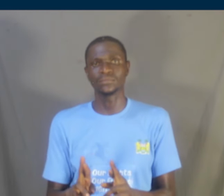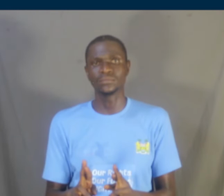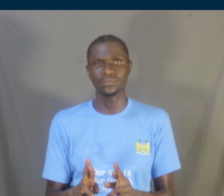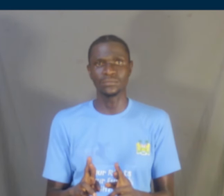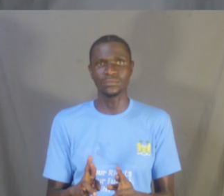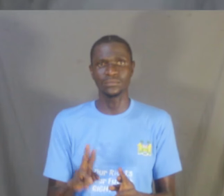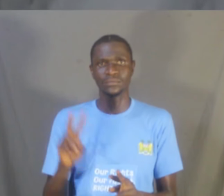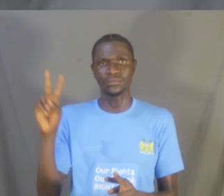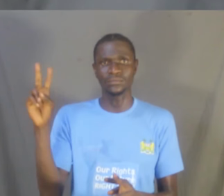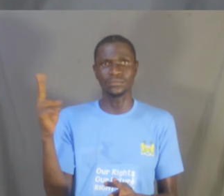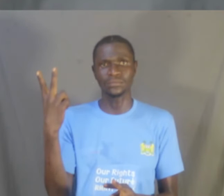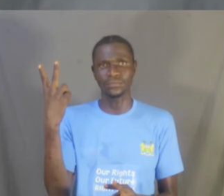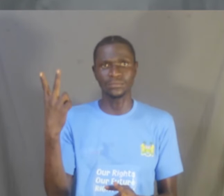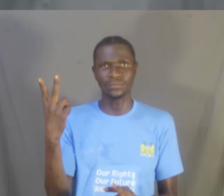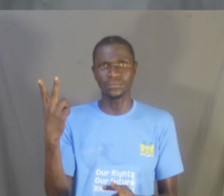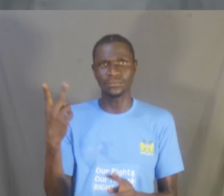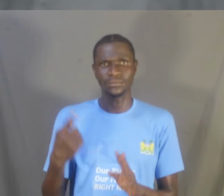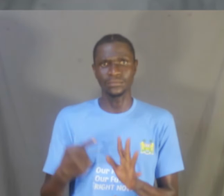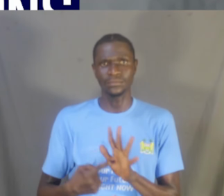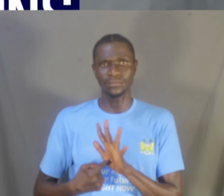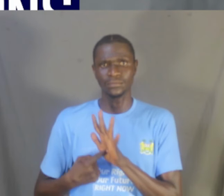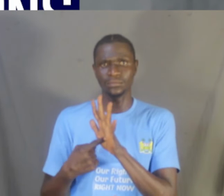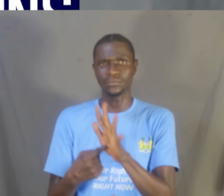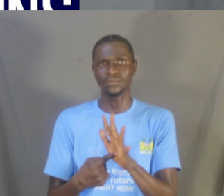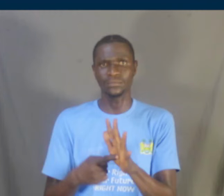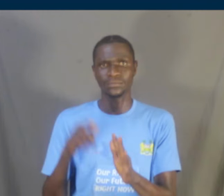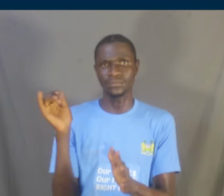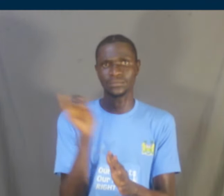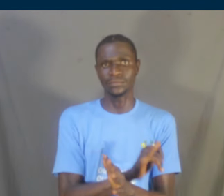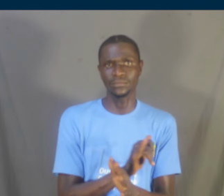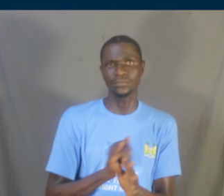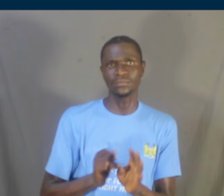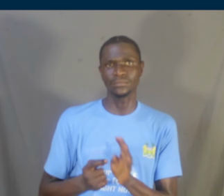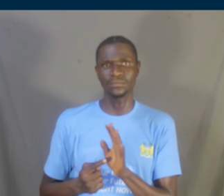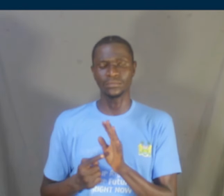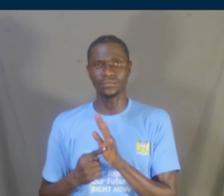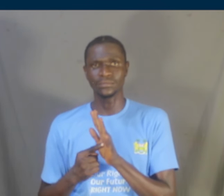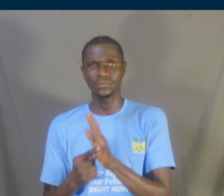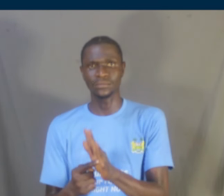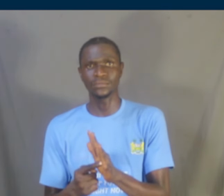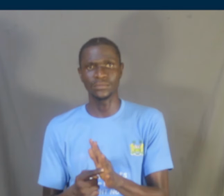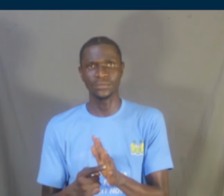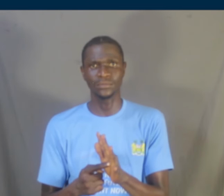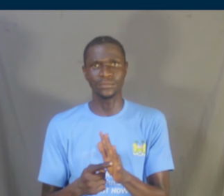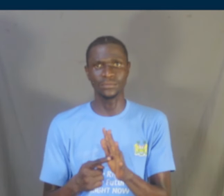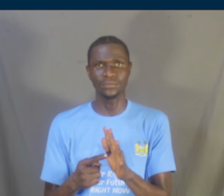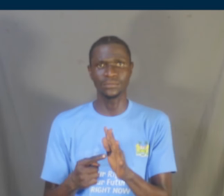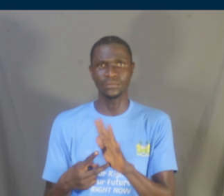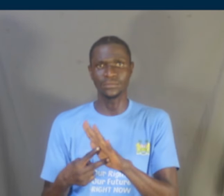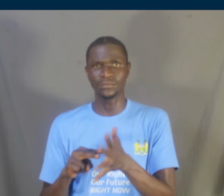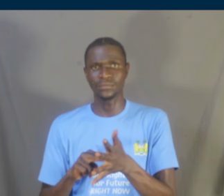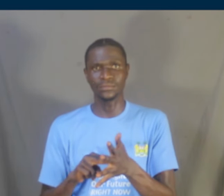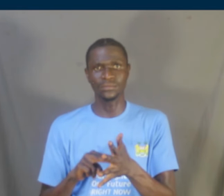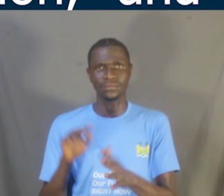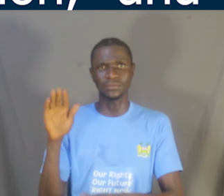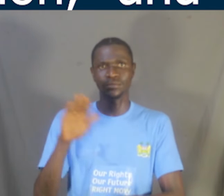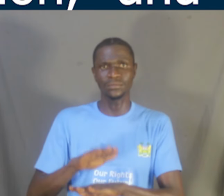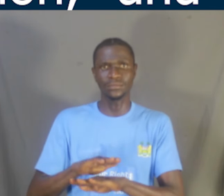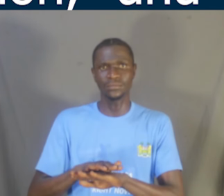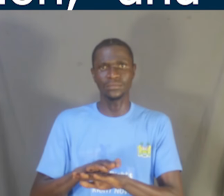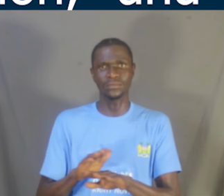their dignity. Article 2. Definitions. This article provides key definitions including discrimination on